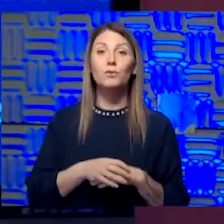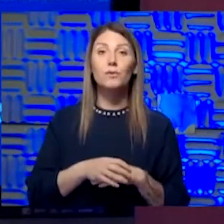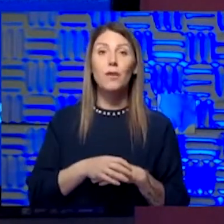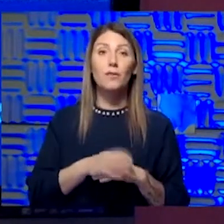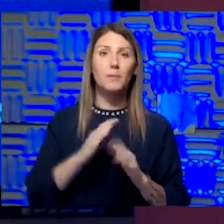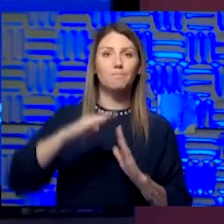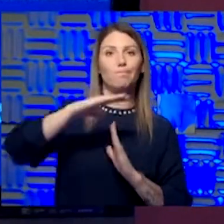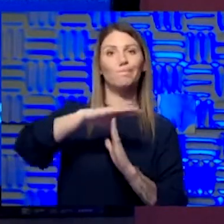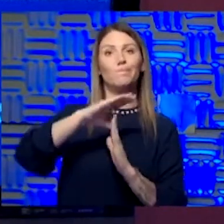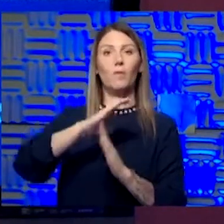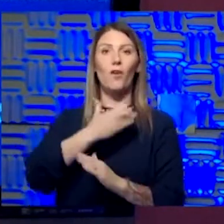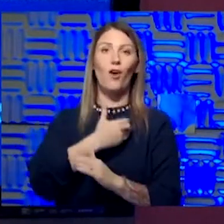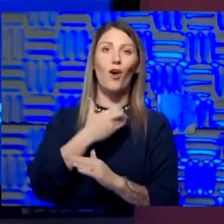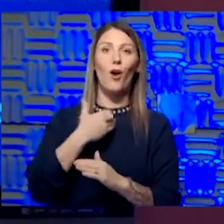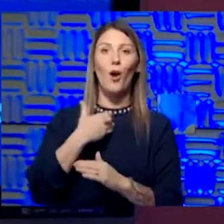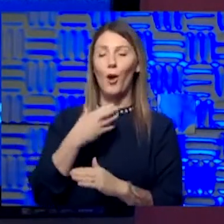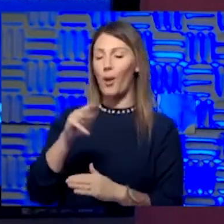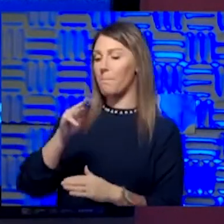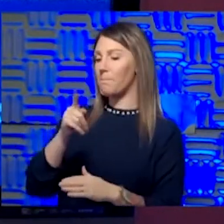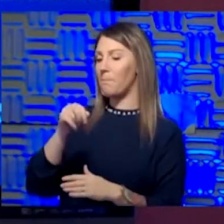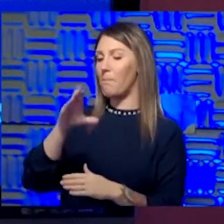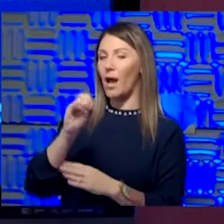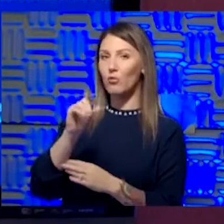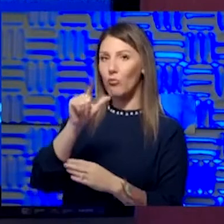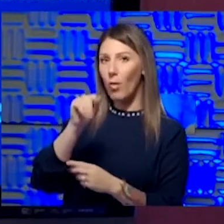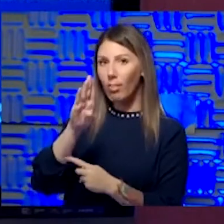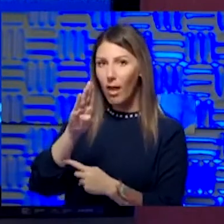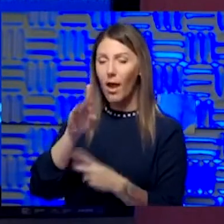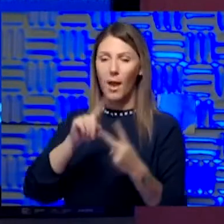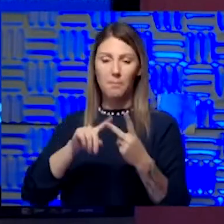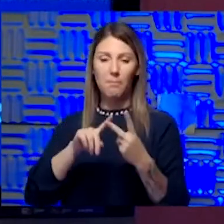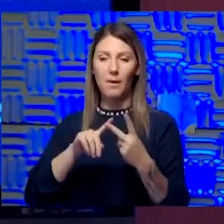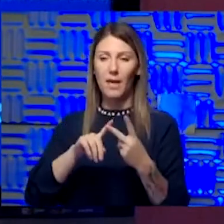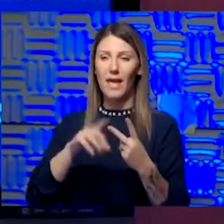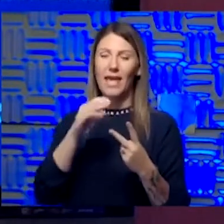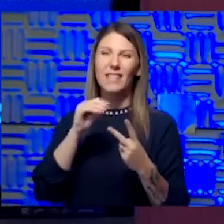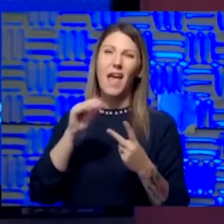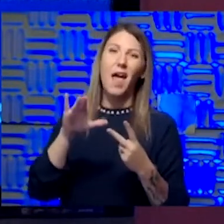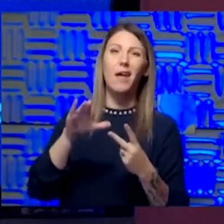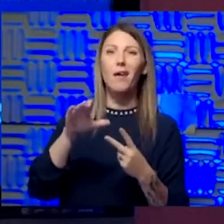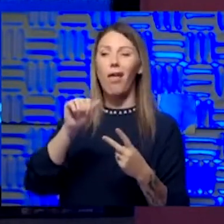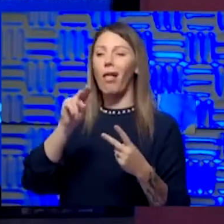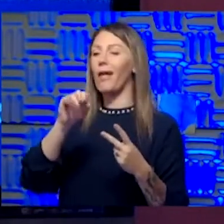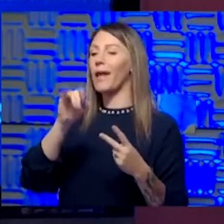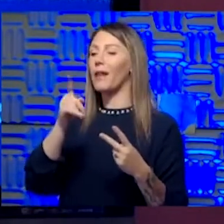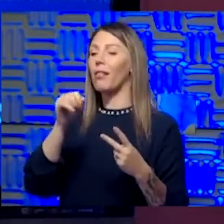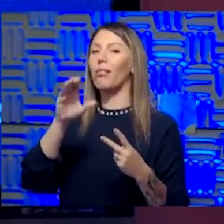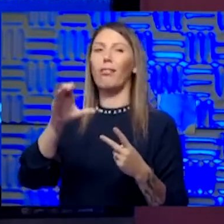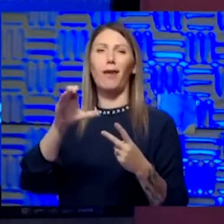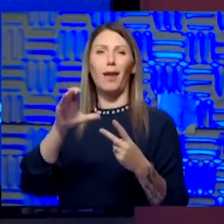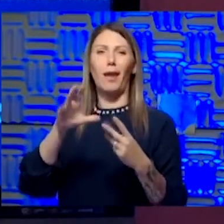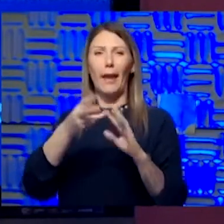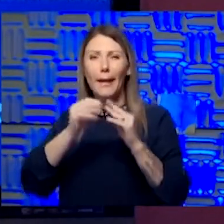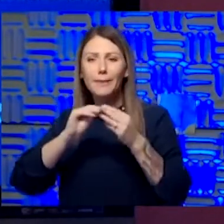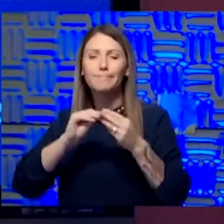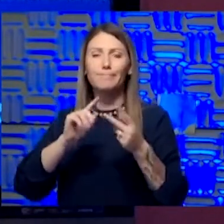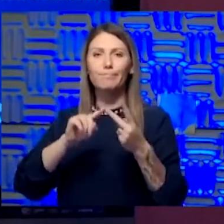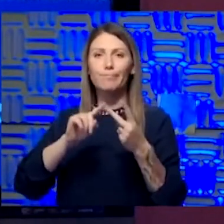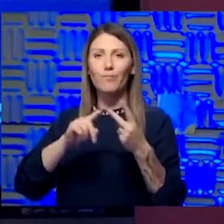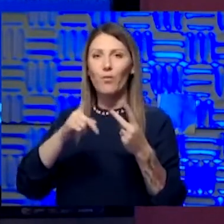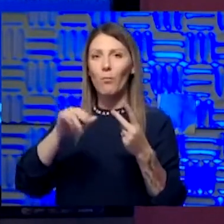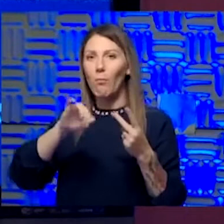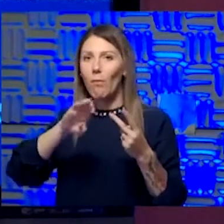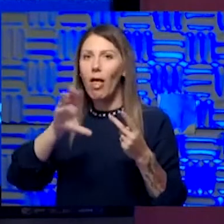lab and our kind of that part of analytic chemistry, Fred Plapp, Rachel Eastman, who runs the